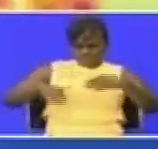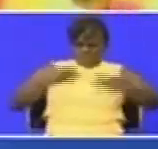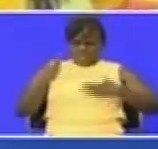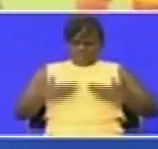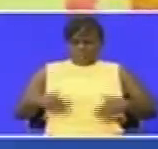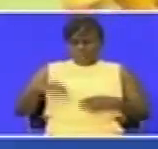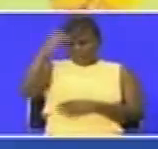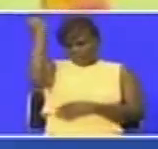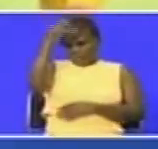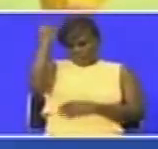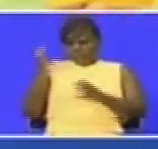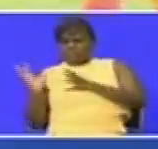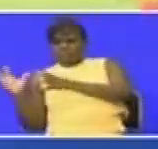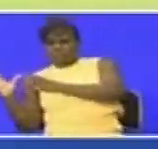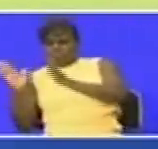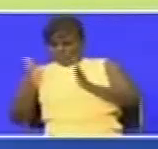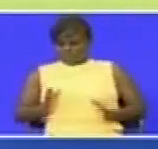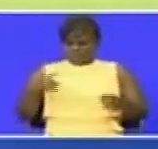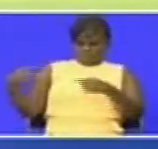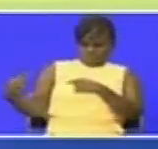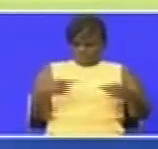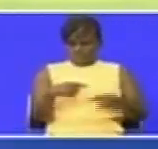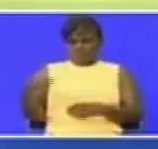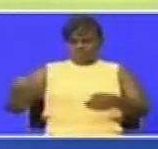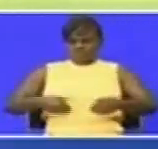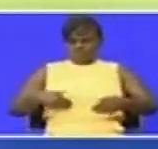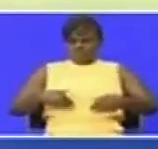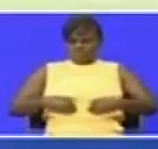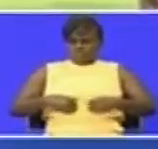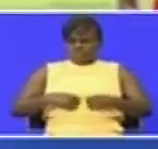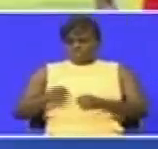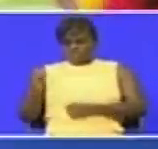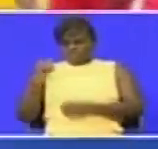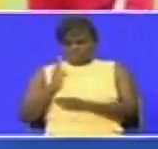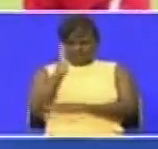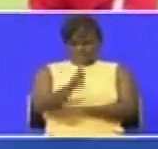with Bandari goalkeeper Wilson Obungu clashing with Muhoroni youth striker Wycliffe Ochomo.